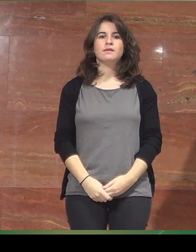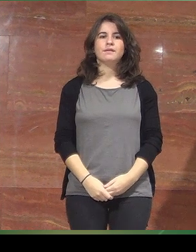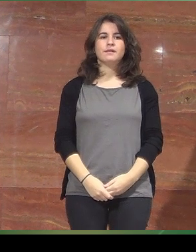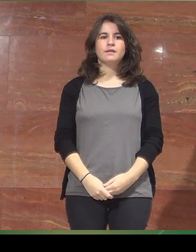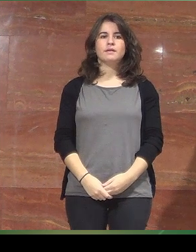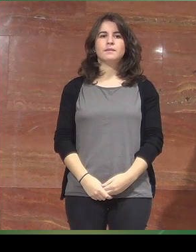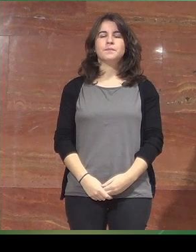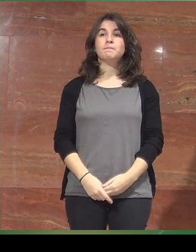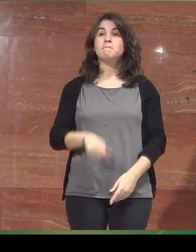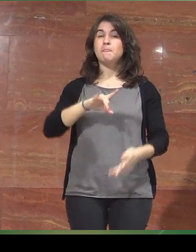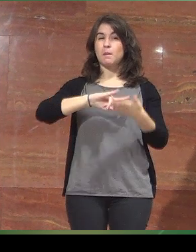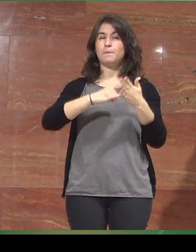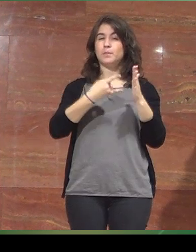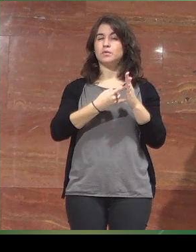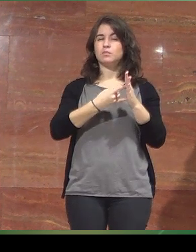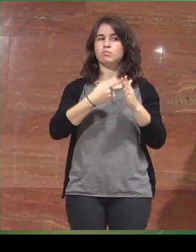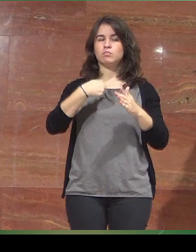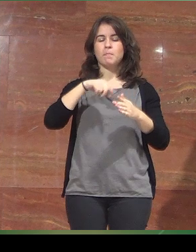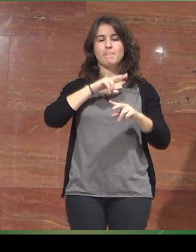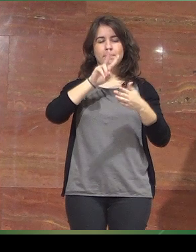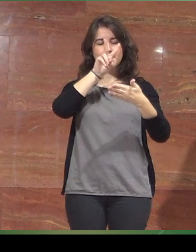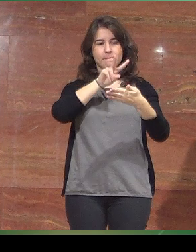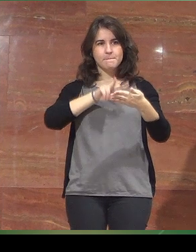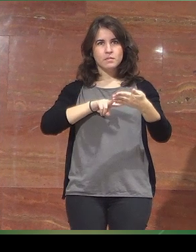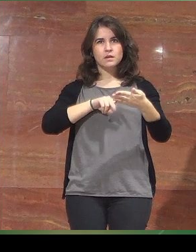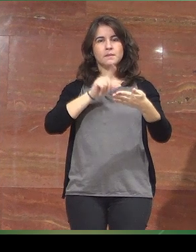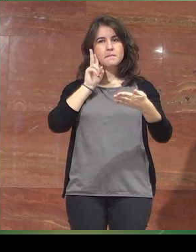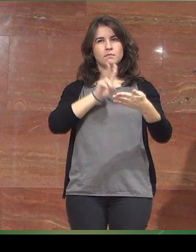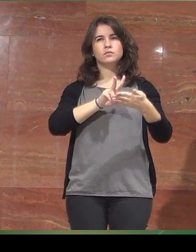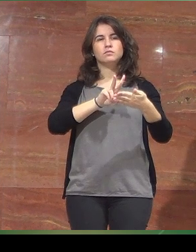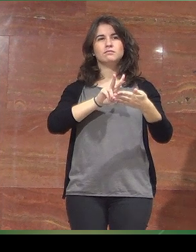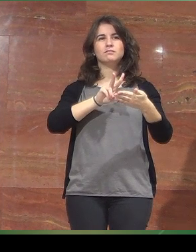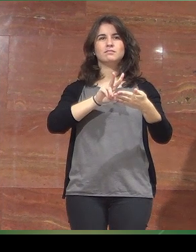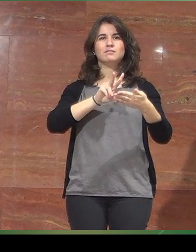about 1/3 decrease in people feeling lost.